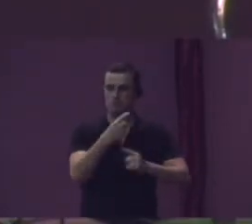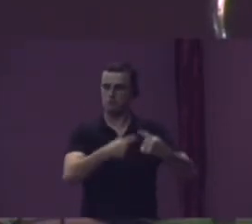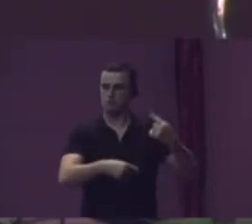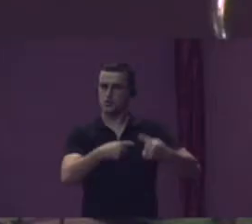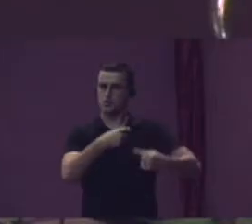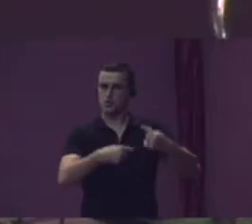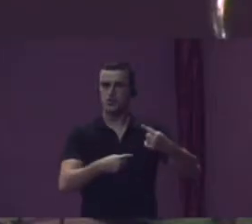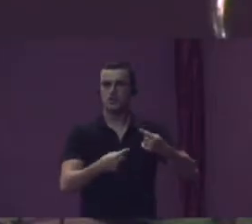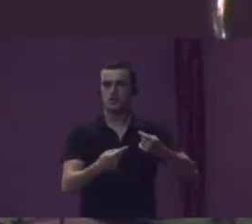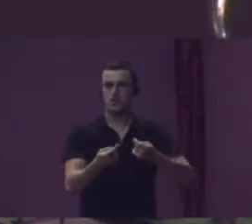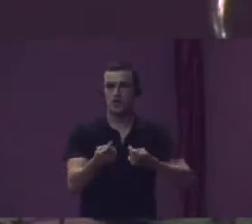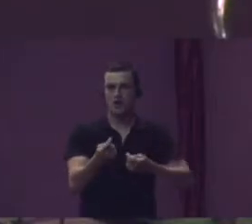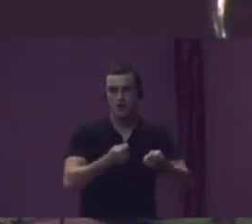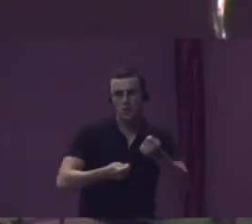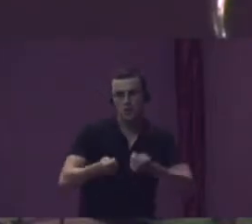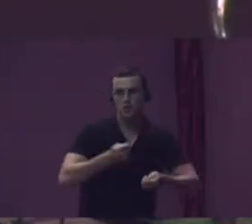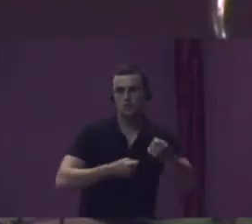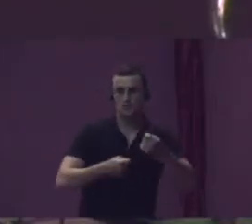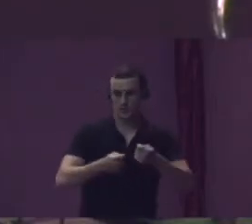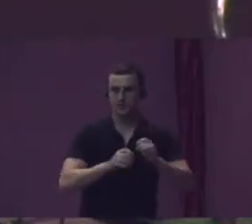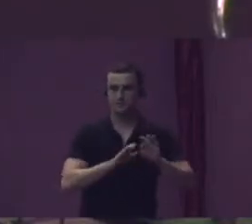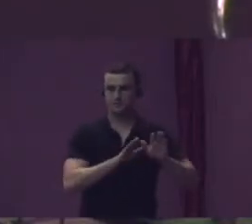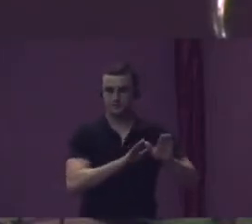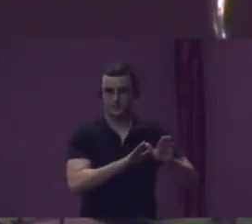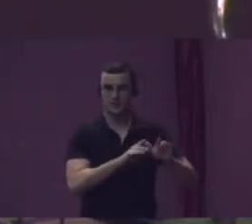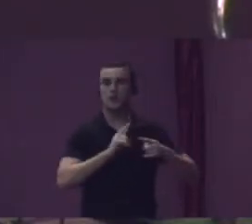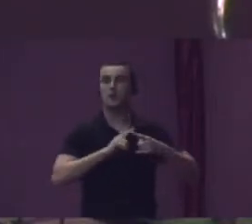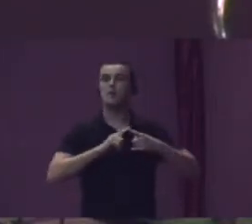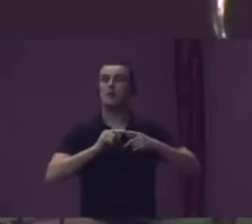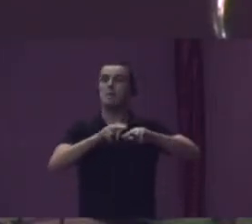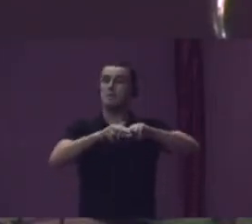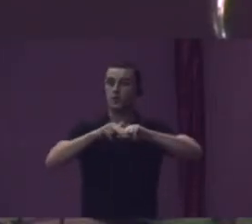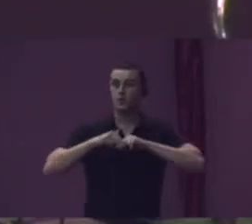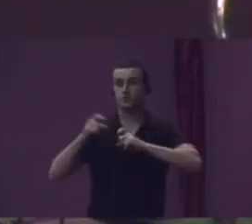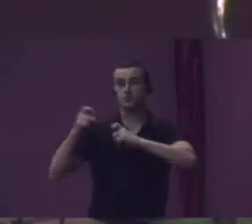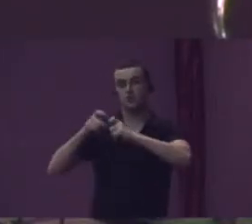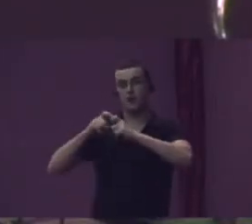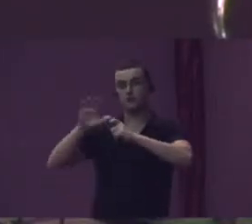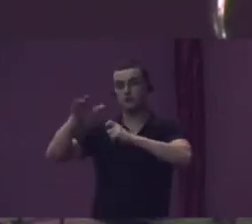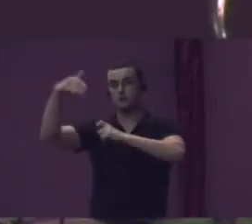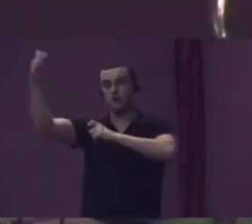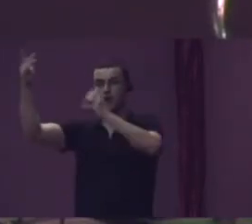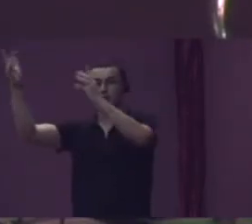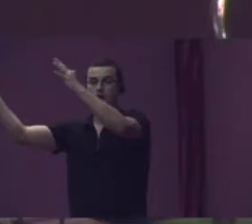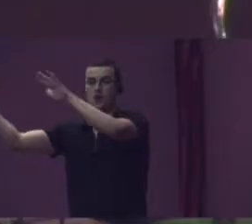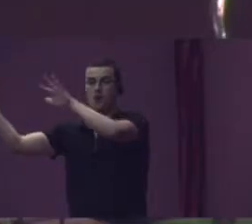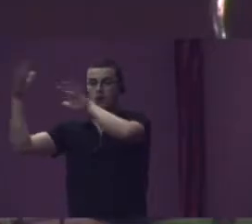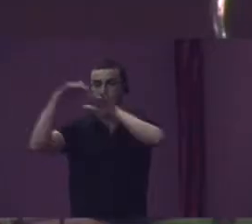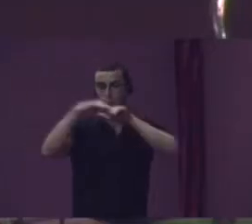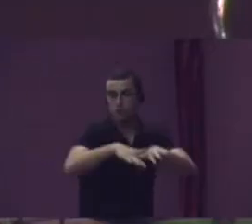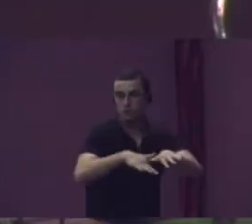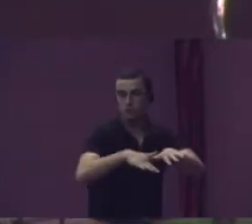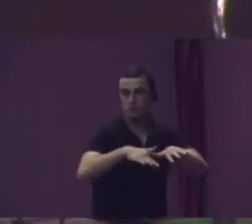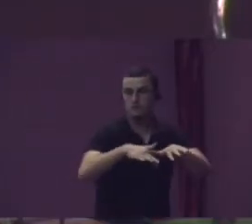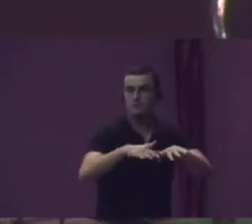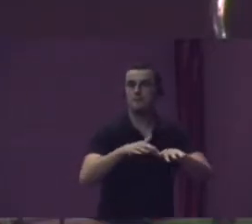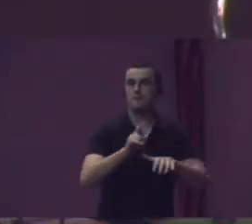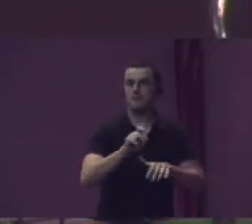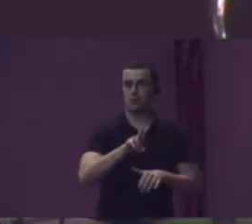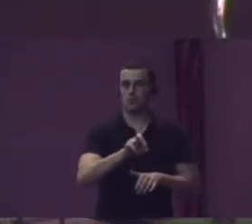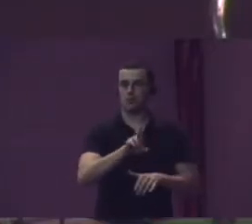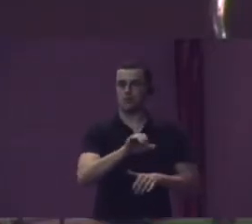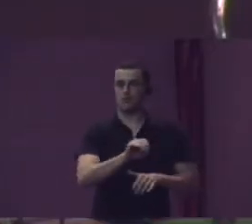female body and birthing. Medicine constructed the body according to an industrial capitalist model of production